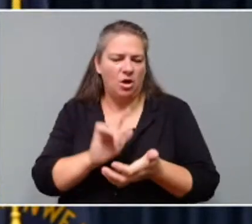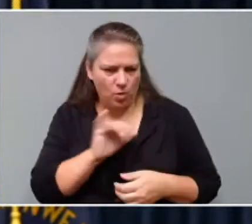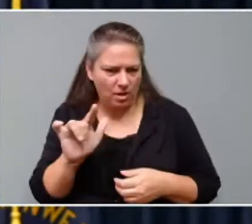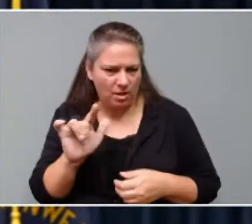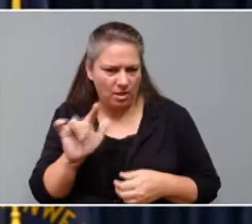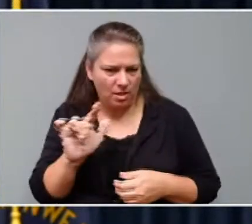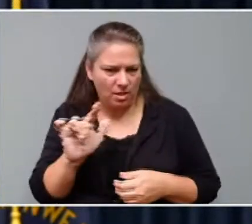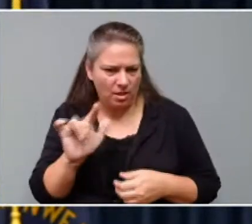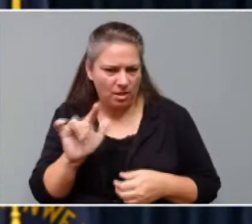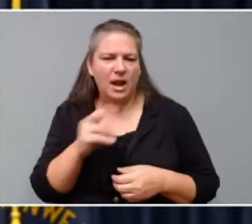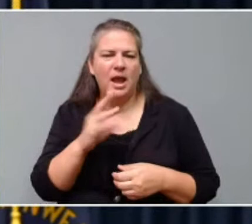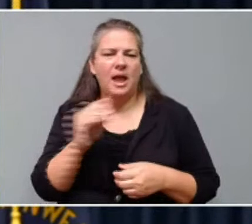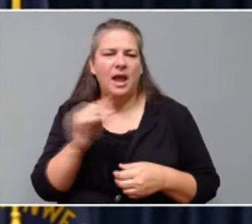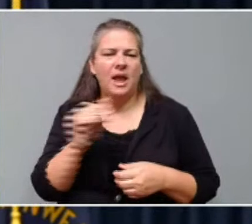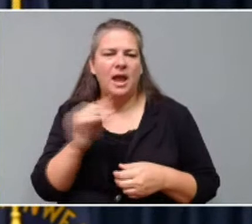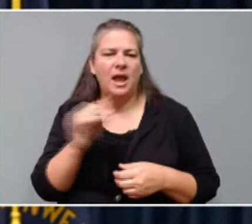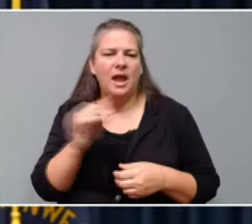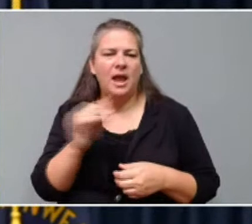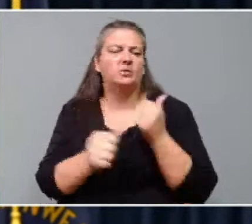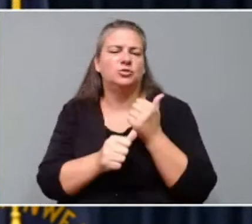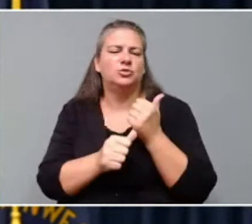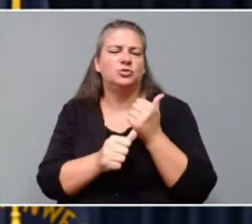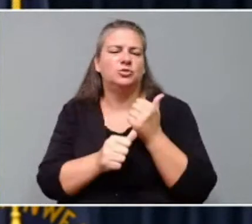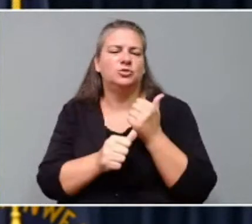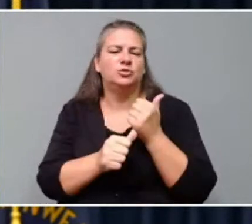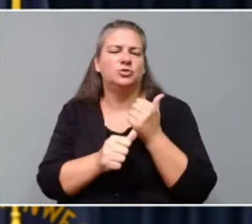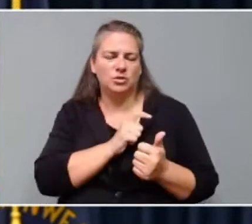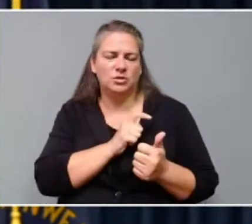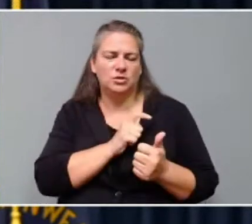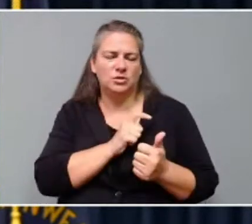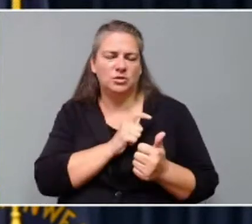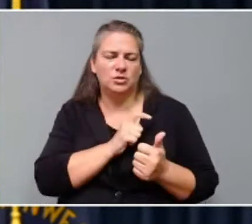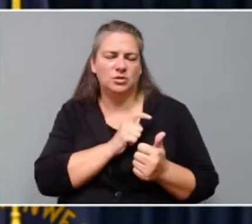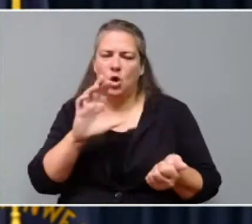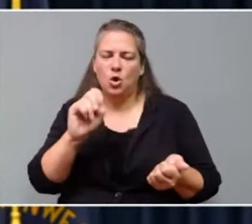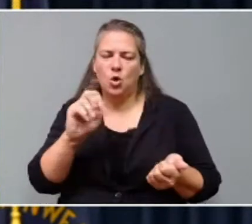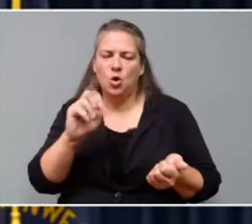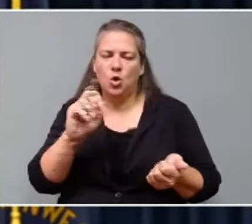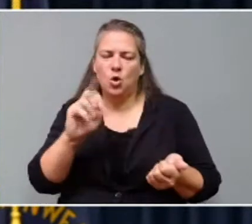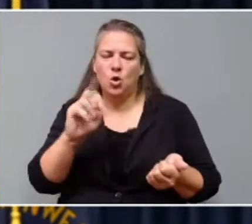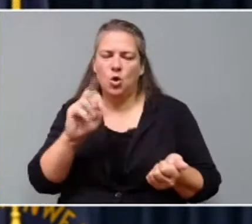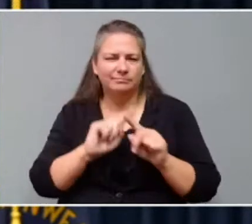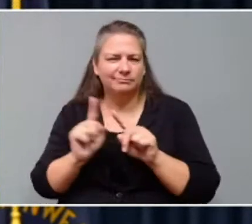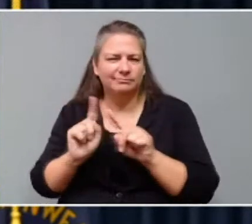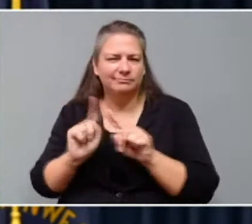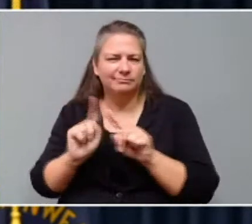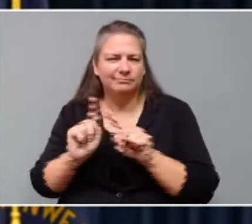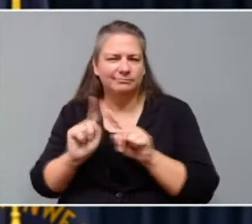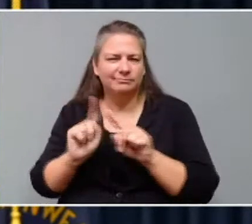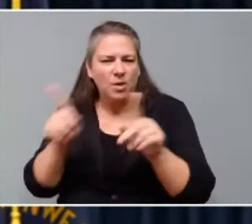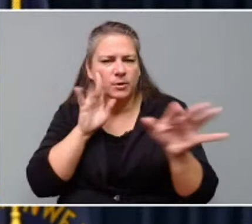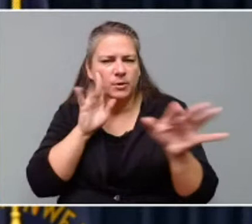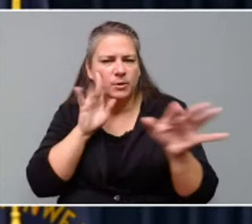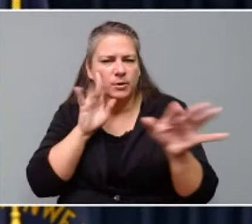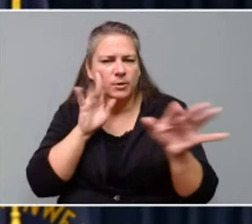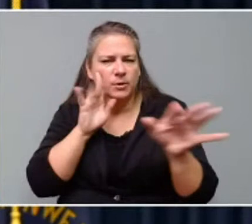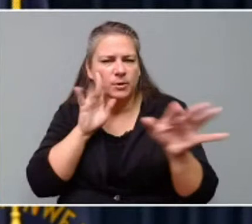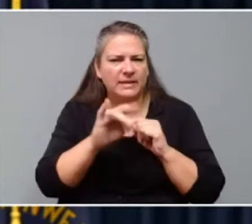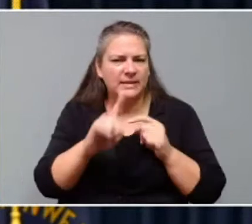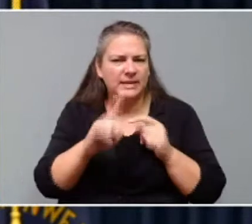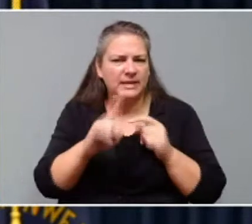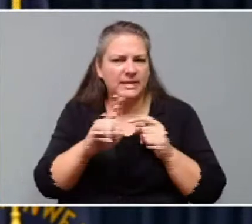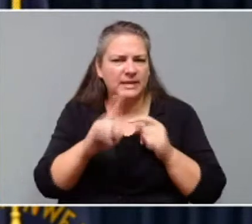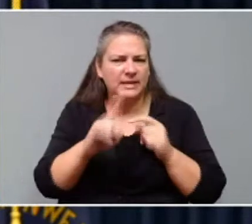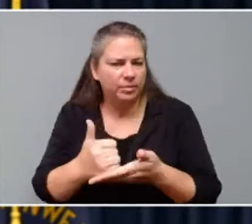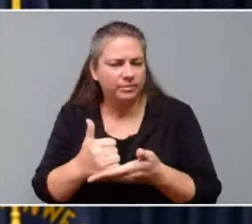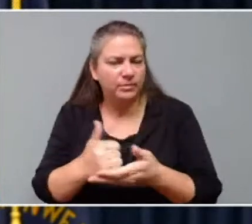and Associate Chief Nursing Officer, Courtney Hollingsworth, as they discuss the help they've received. Now, this help